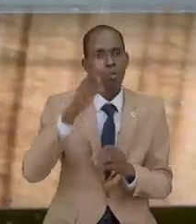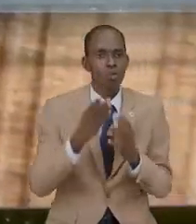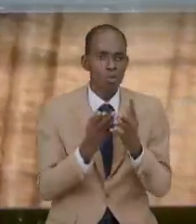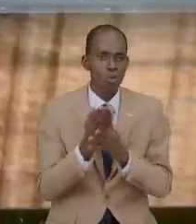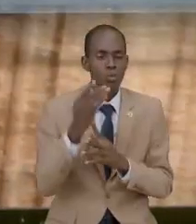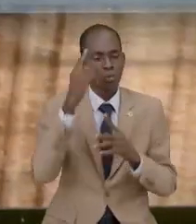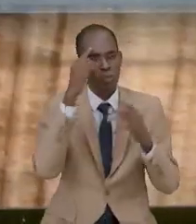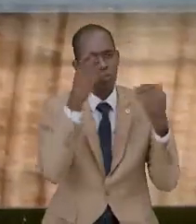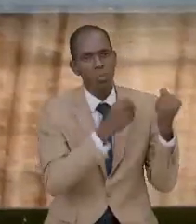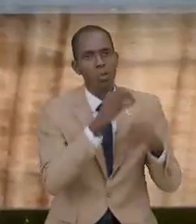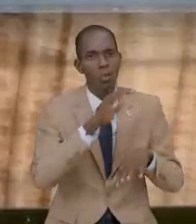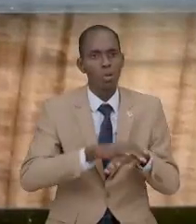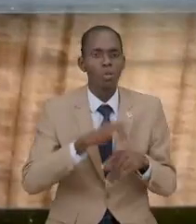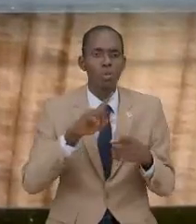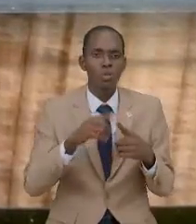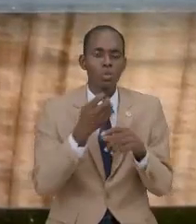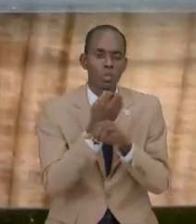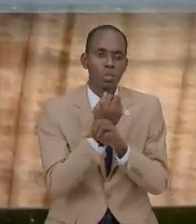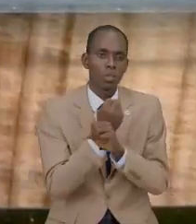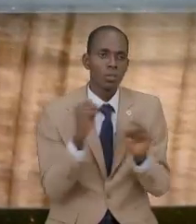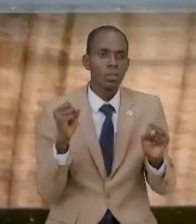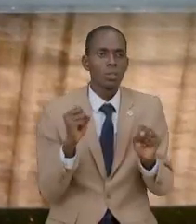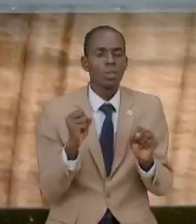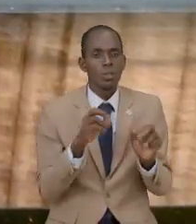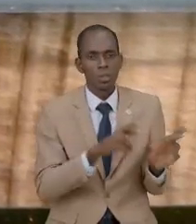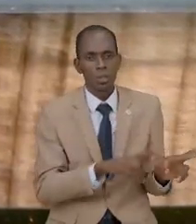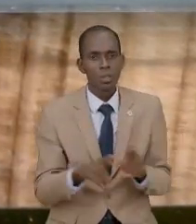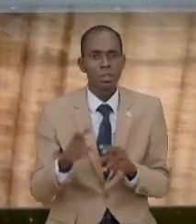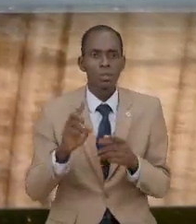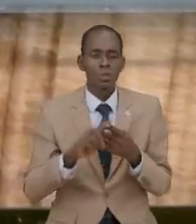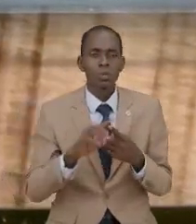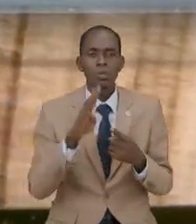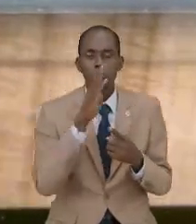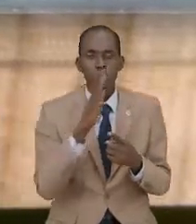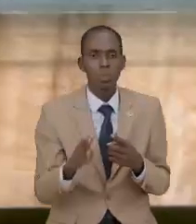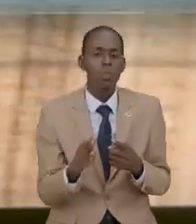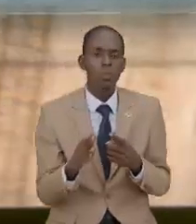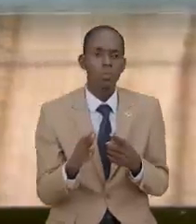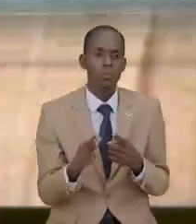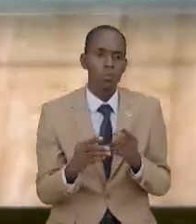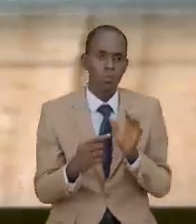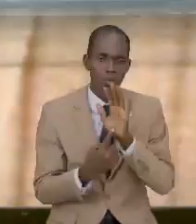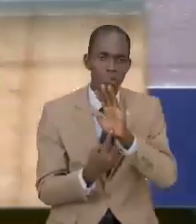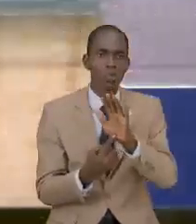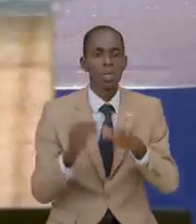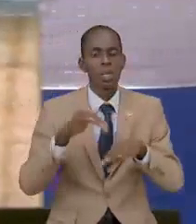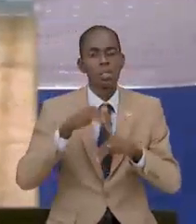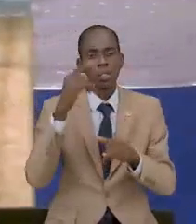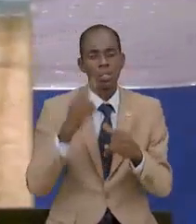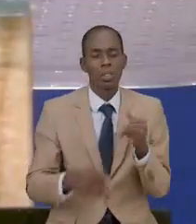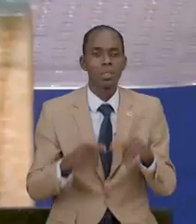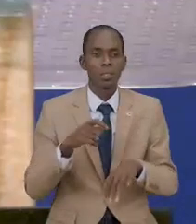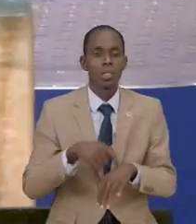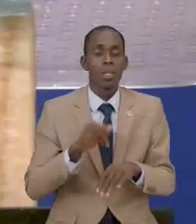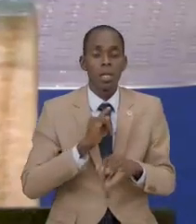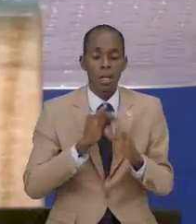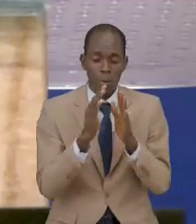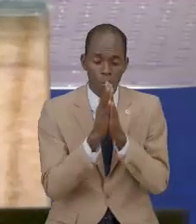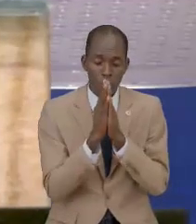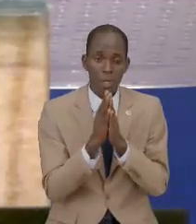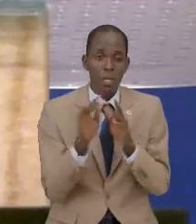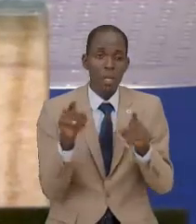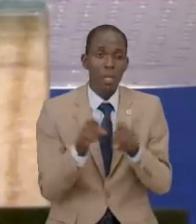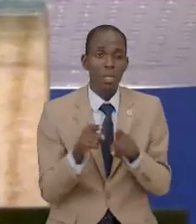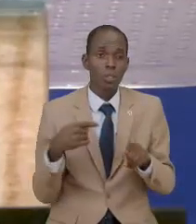unto salvation, ready to be revealed in the last time. I pray that as